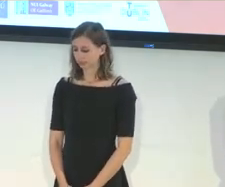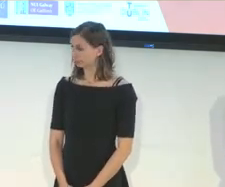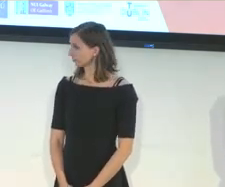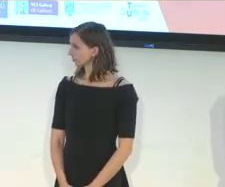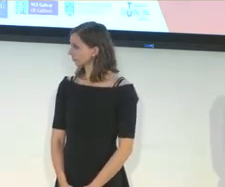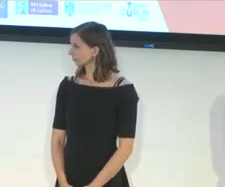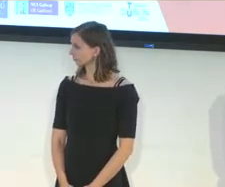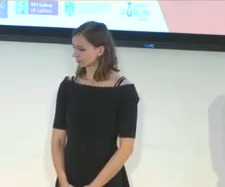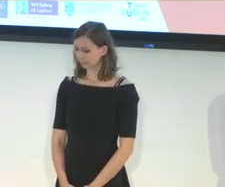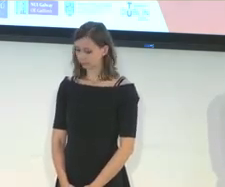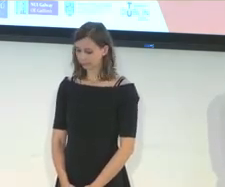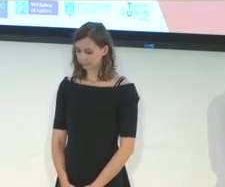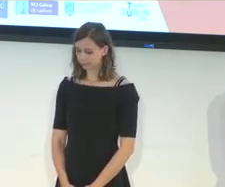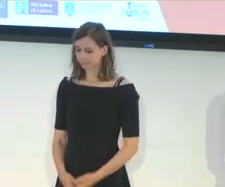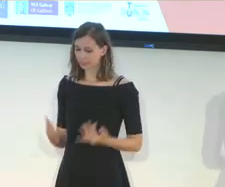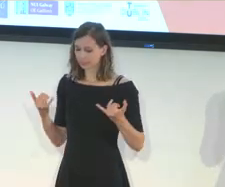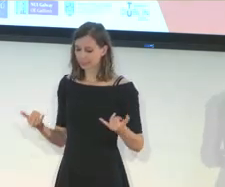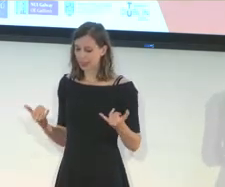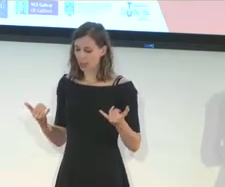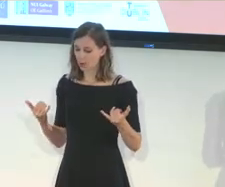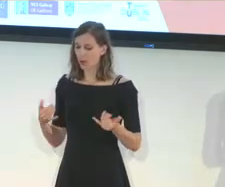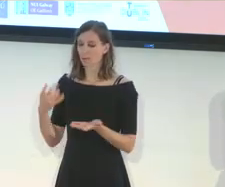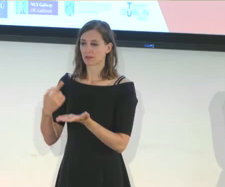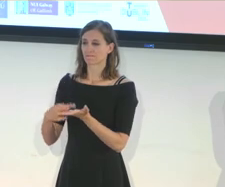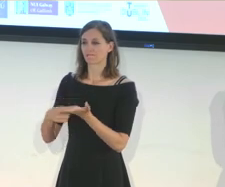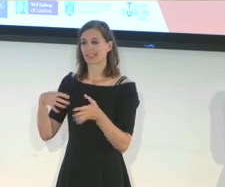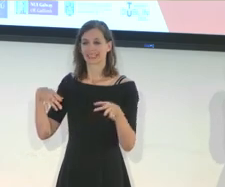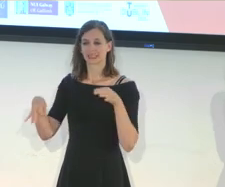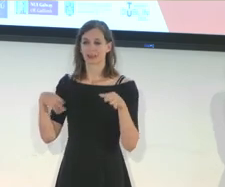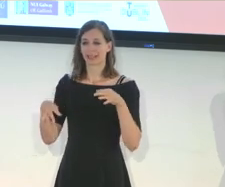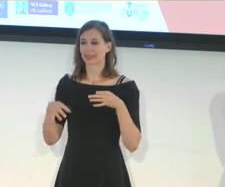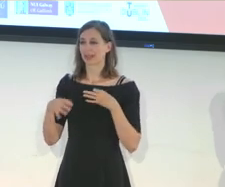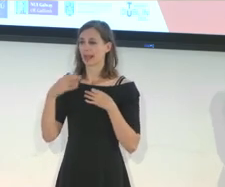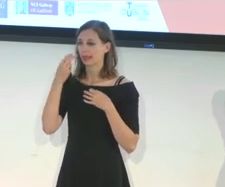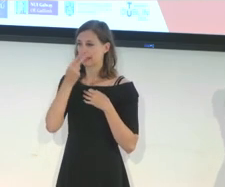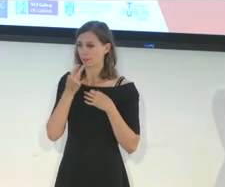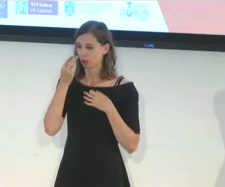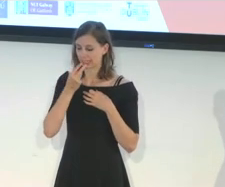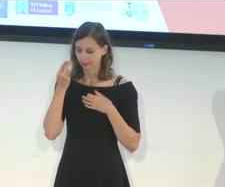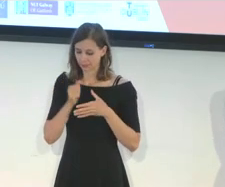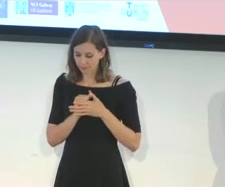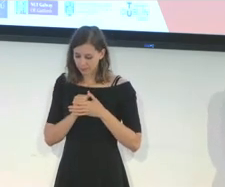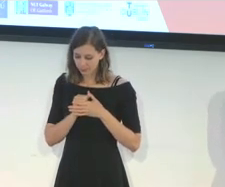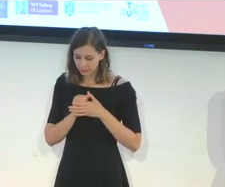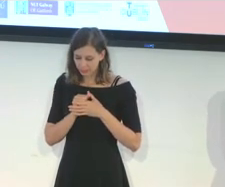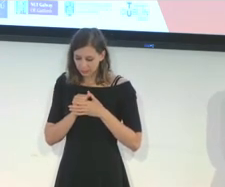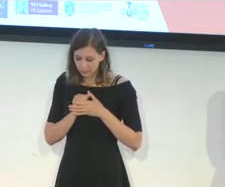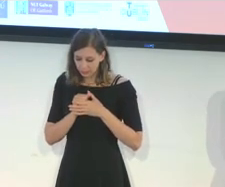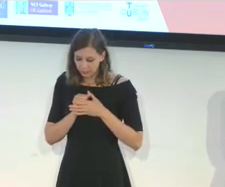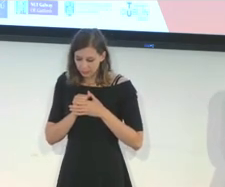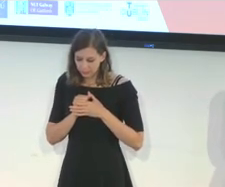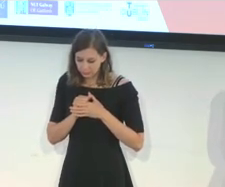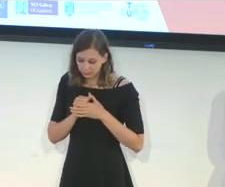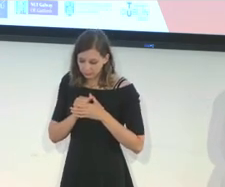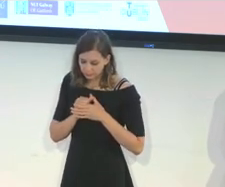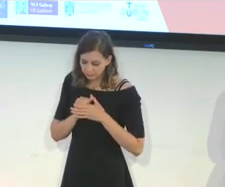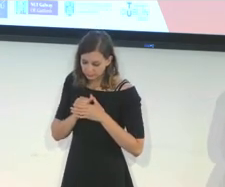I'm going to talk a bit about lip reading now. So humans, being the constant evolving beings that they are, have